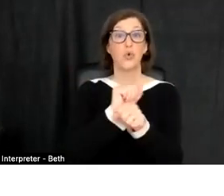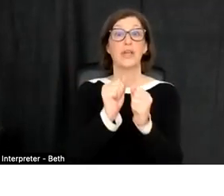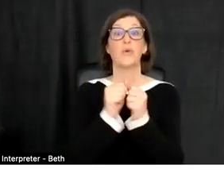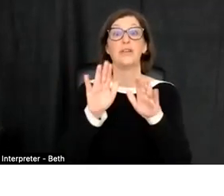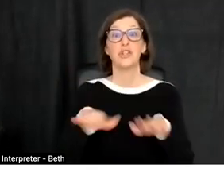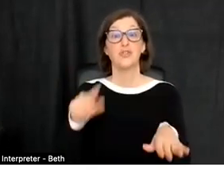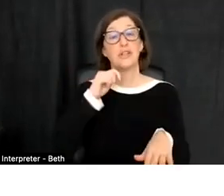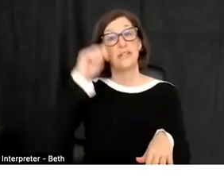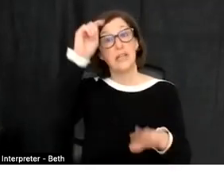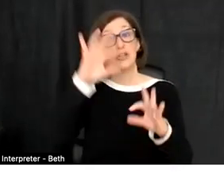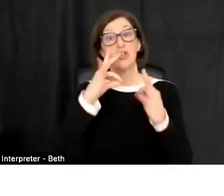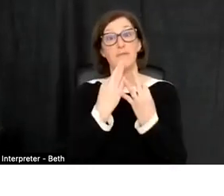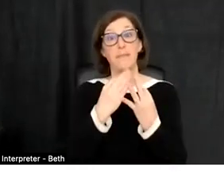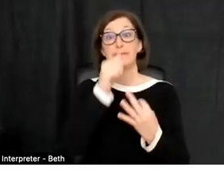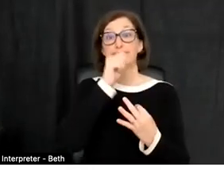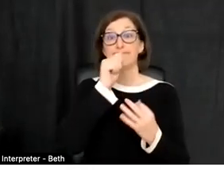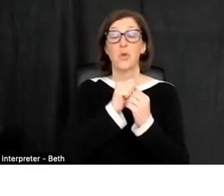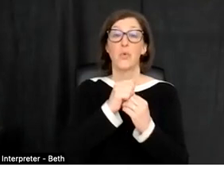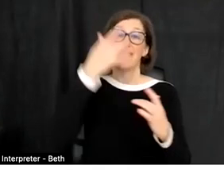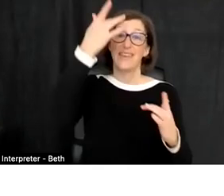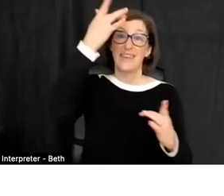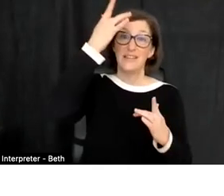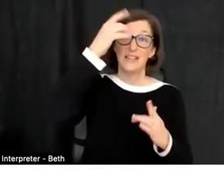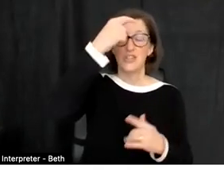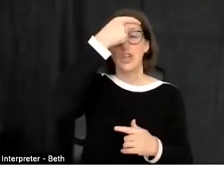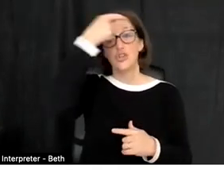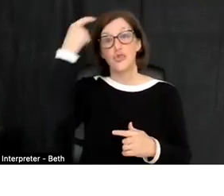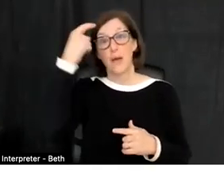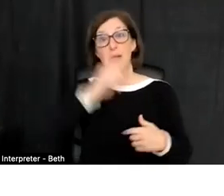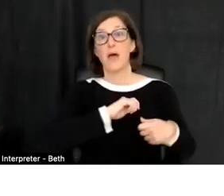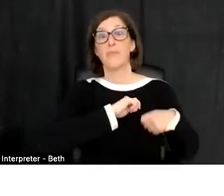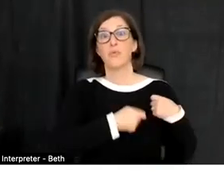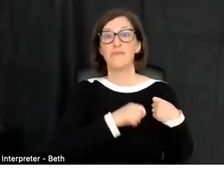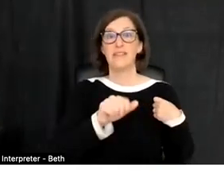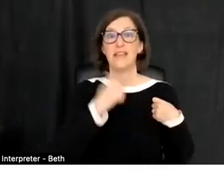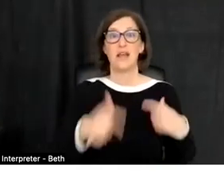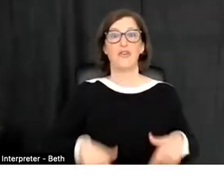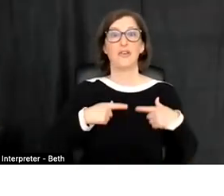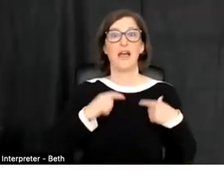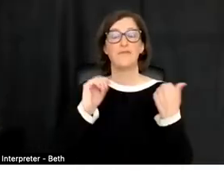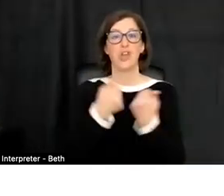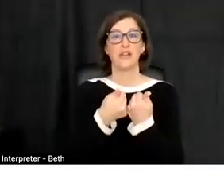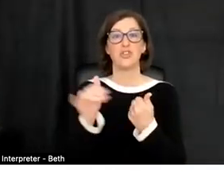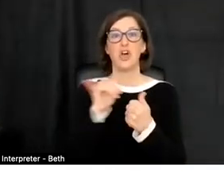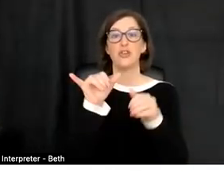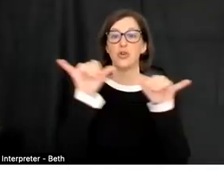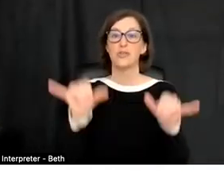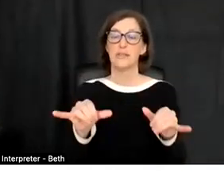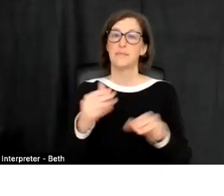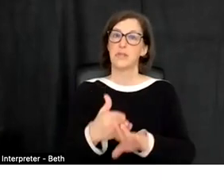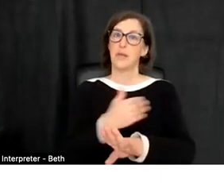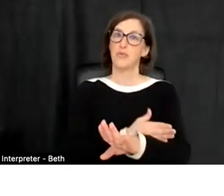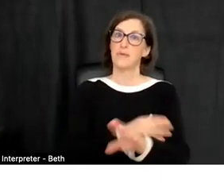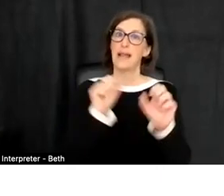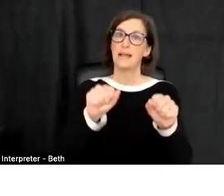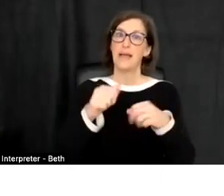adolescents, and families coping with illness, trauma, bereavement, and other life challenges, as well as system strengthening and capacity building